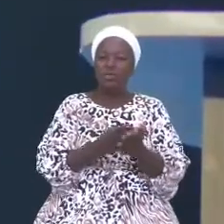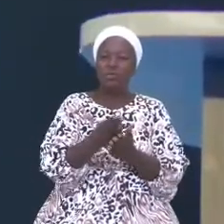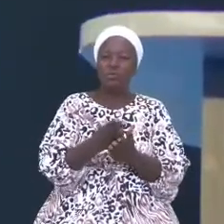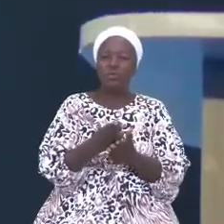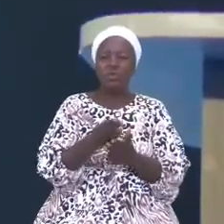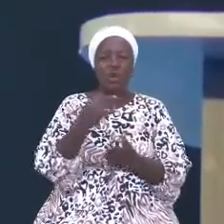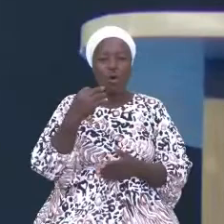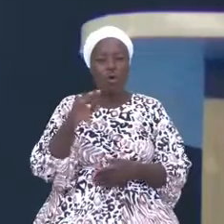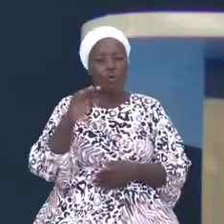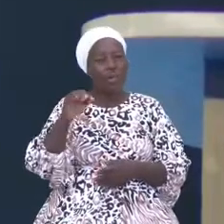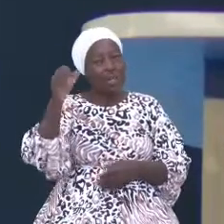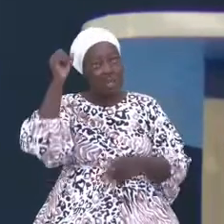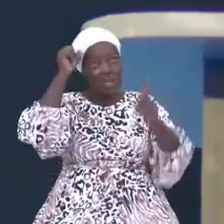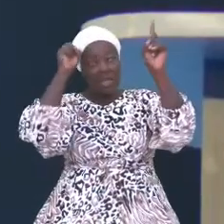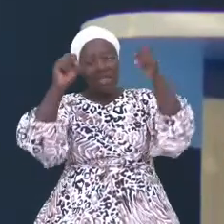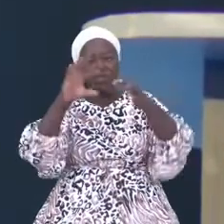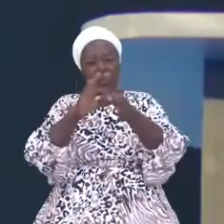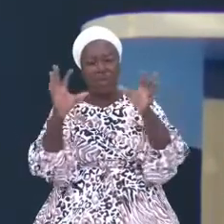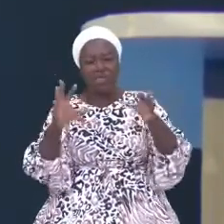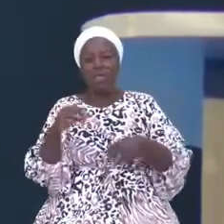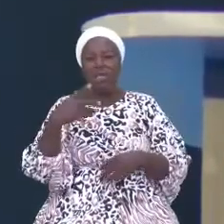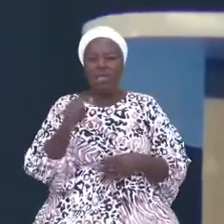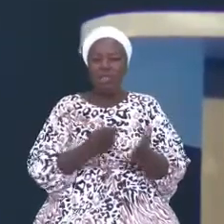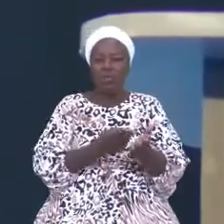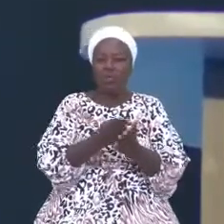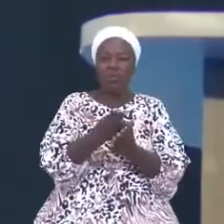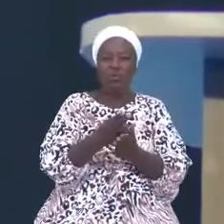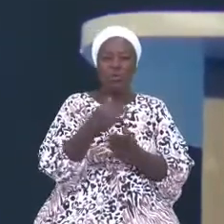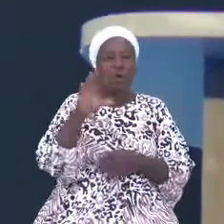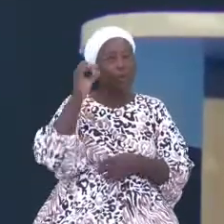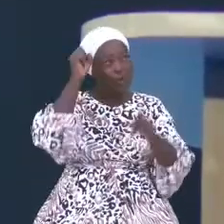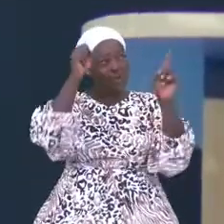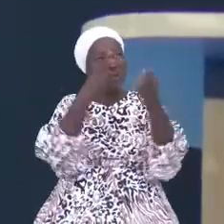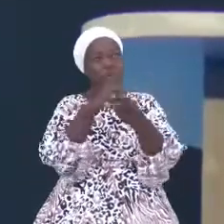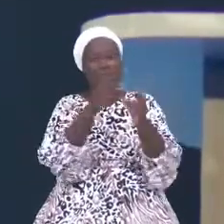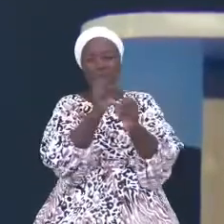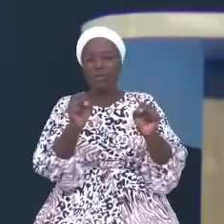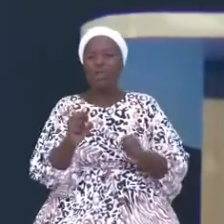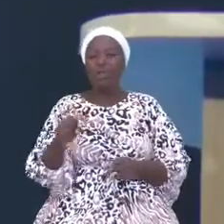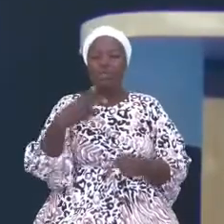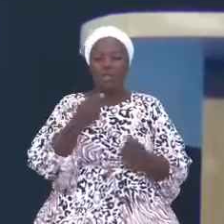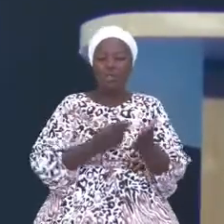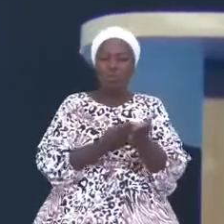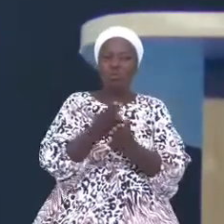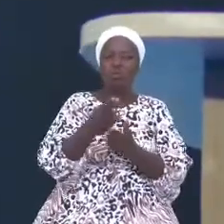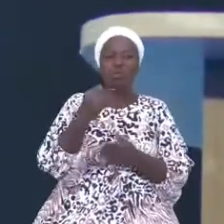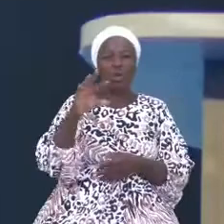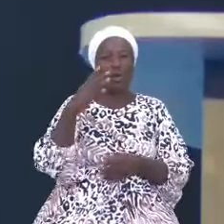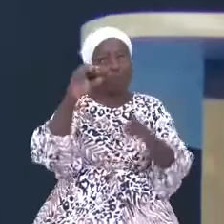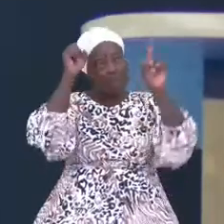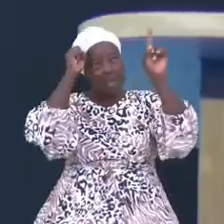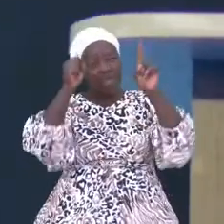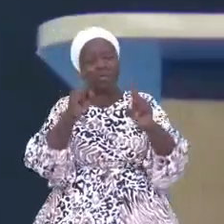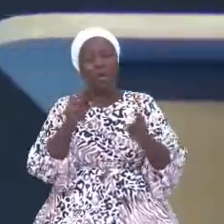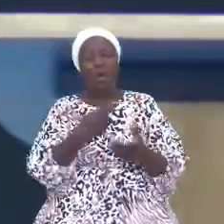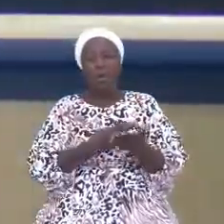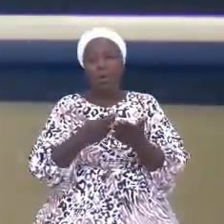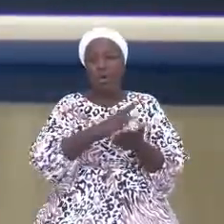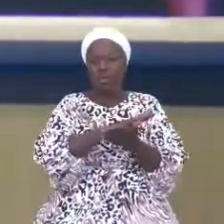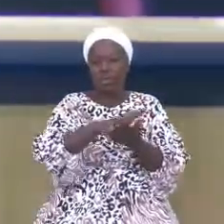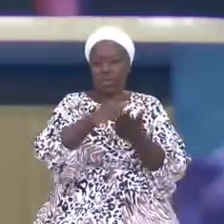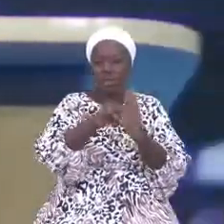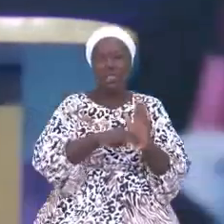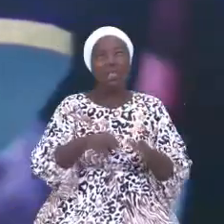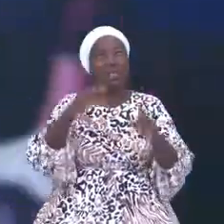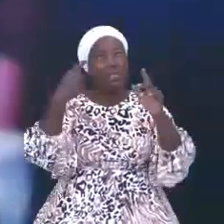his release, the truth of his redemption, the truth of his righteousness, the